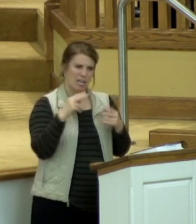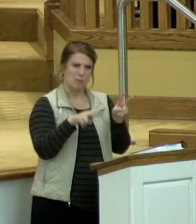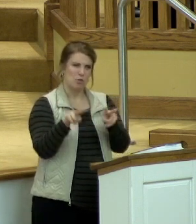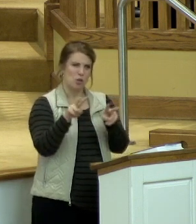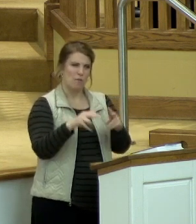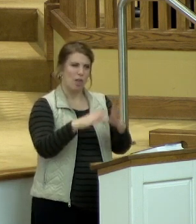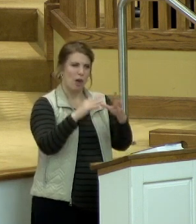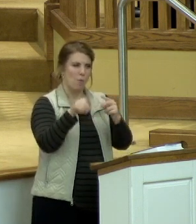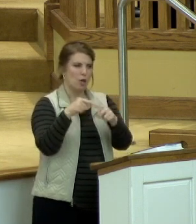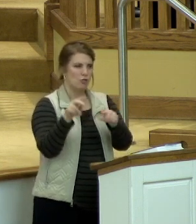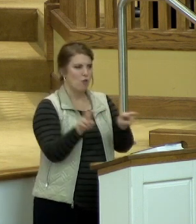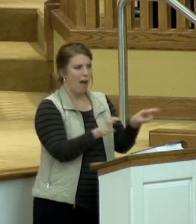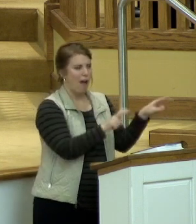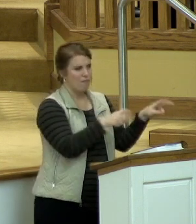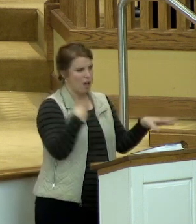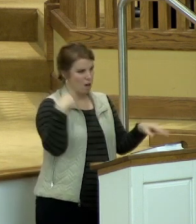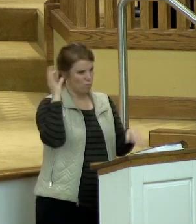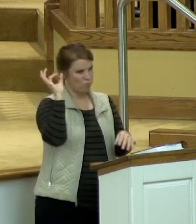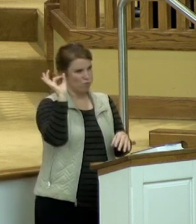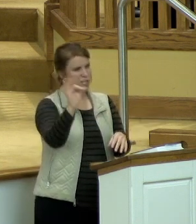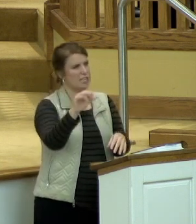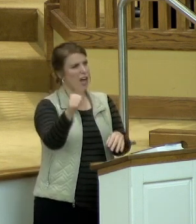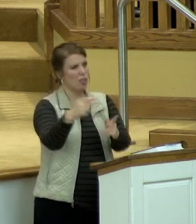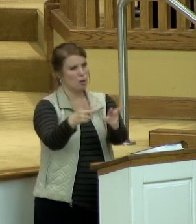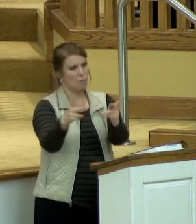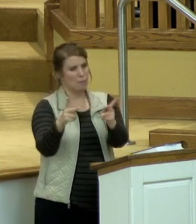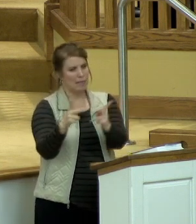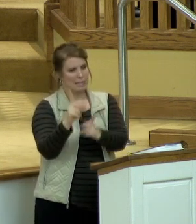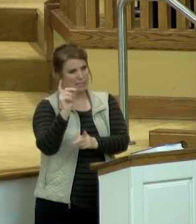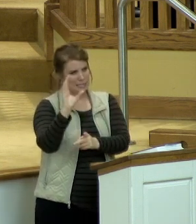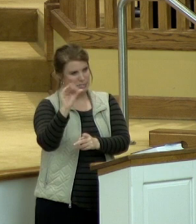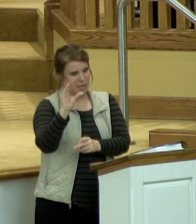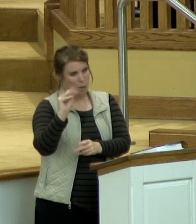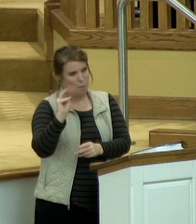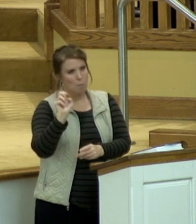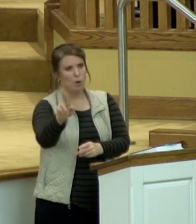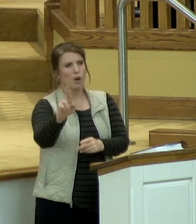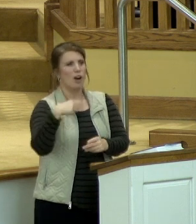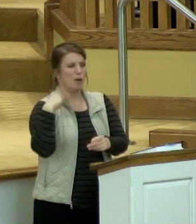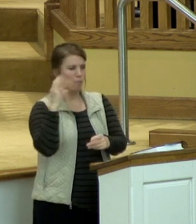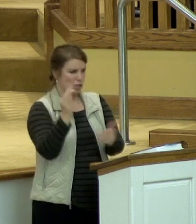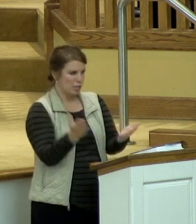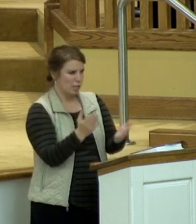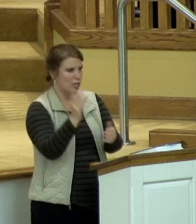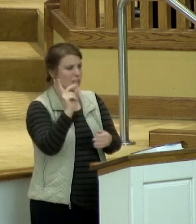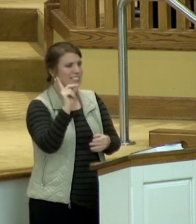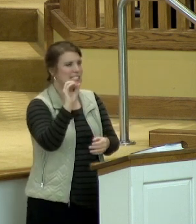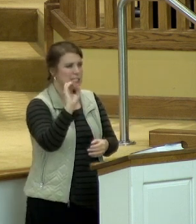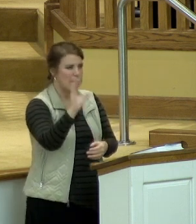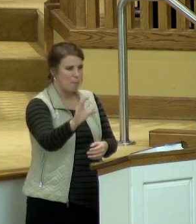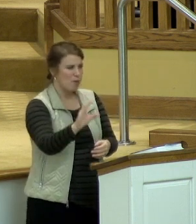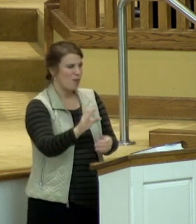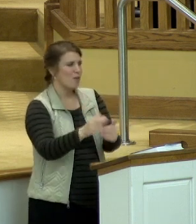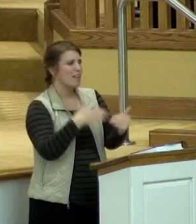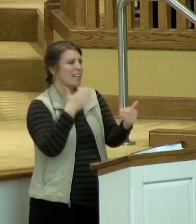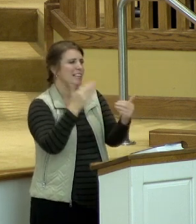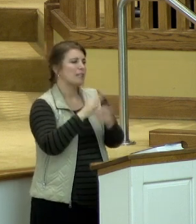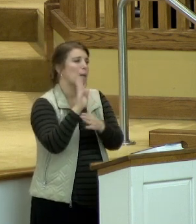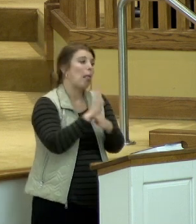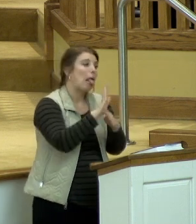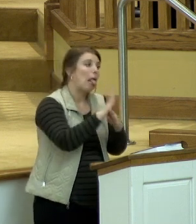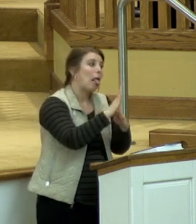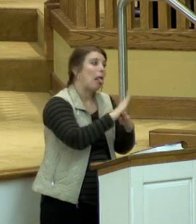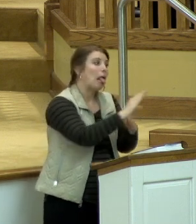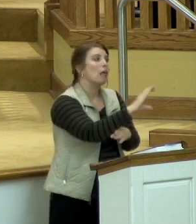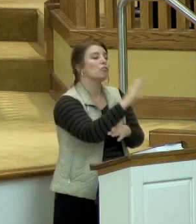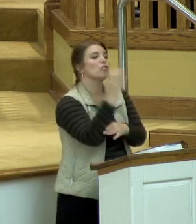travel. I have preached other places in December. I've preached here in December. And it's very easy in all the busyness of